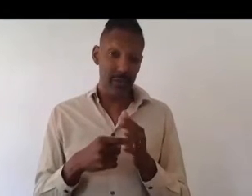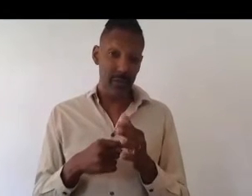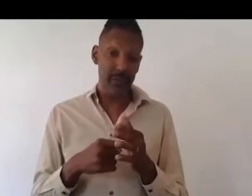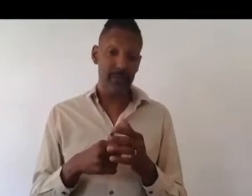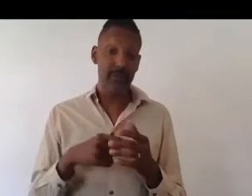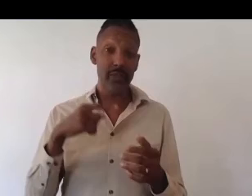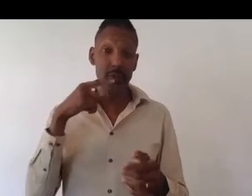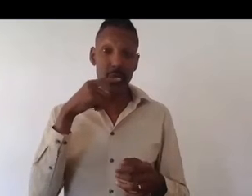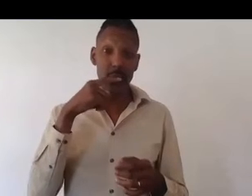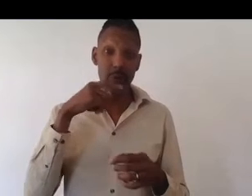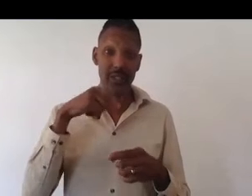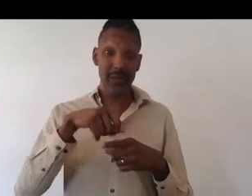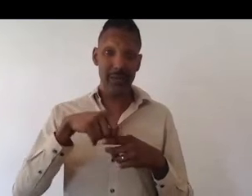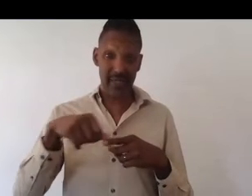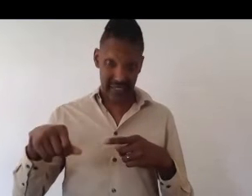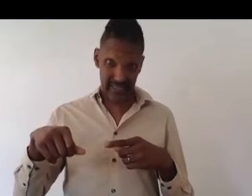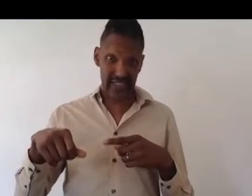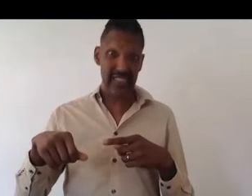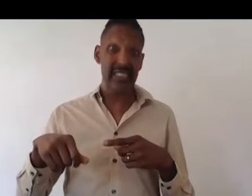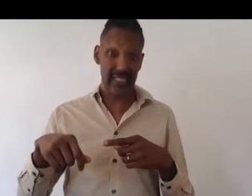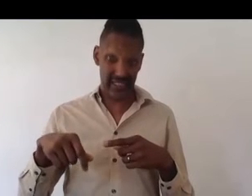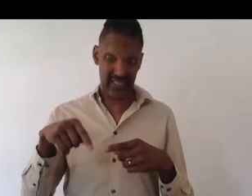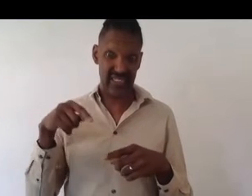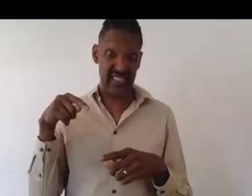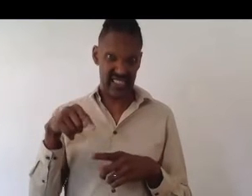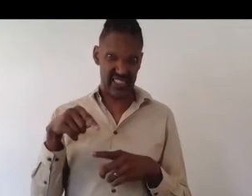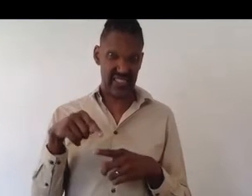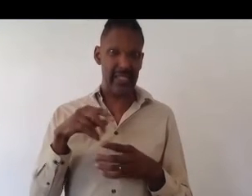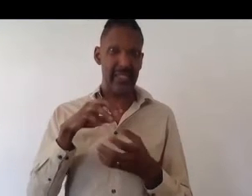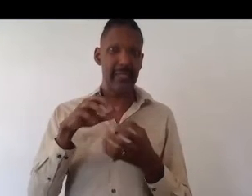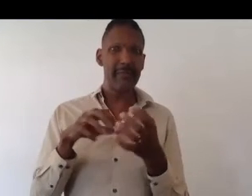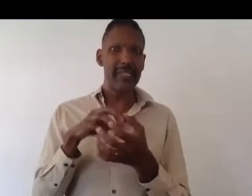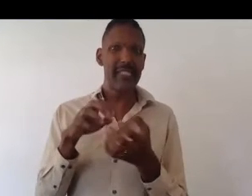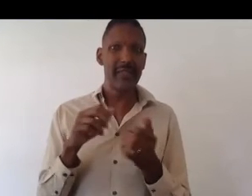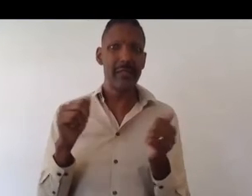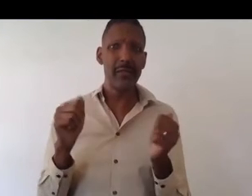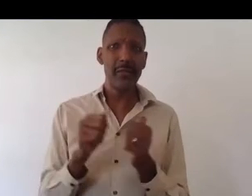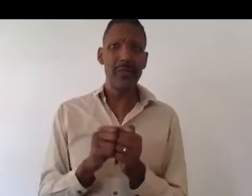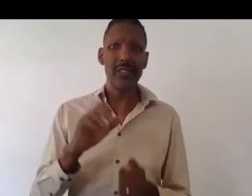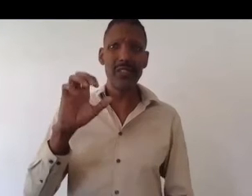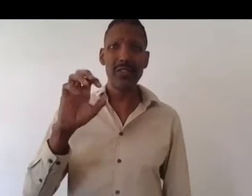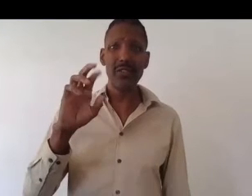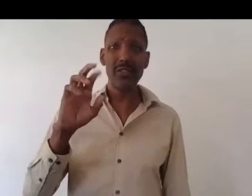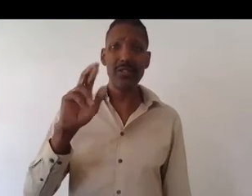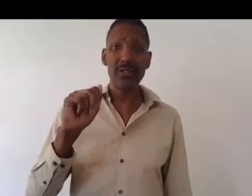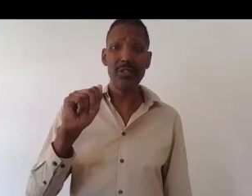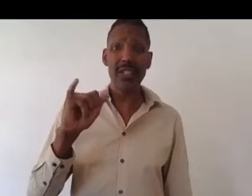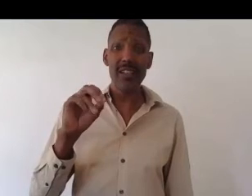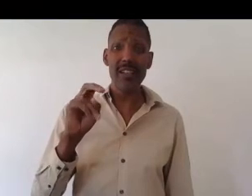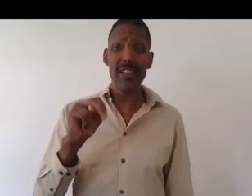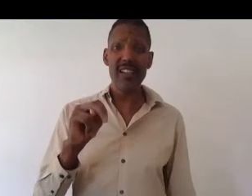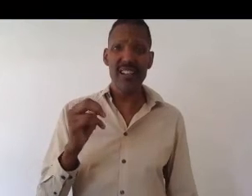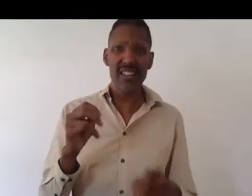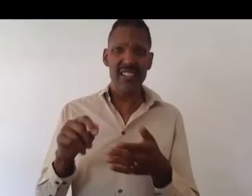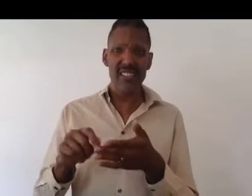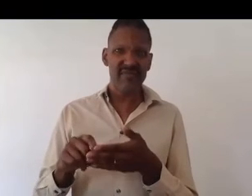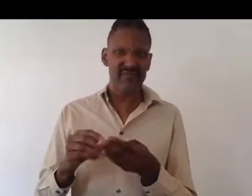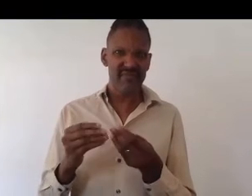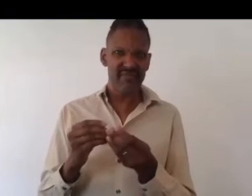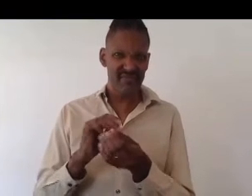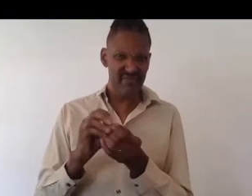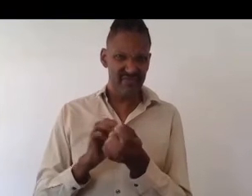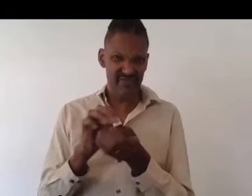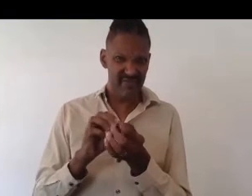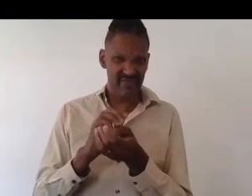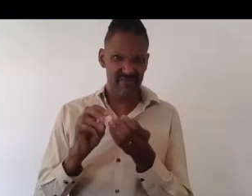to make Play-Doh, and you know what, it didn't work. It wasn't what you wanted. Well, what can we do to change it? We can really help kids persist by facing